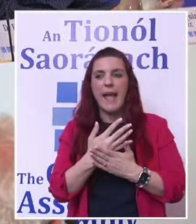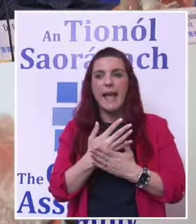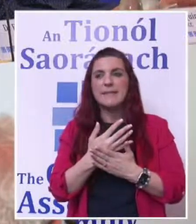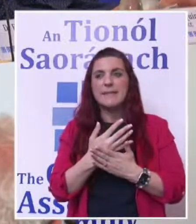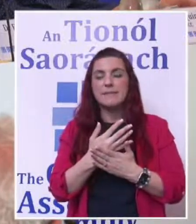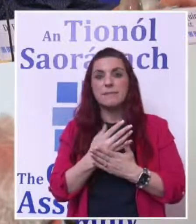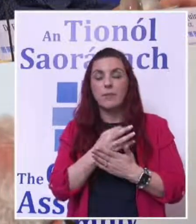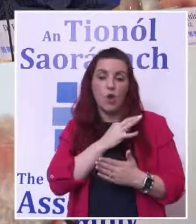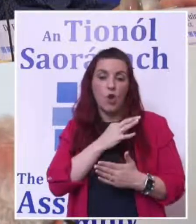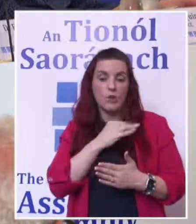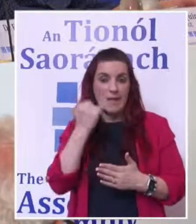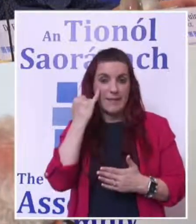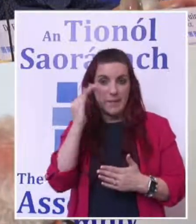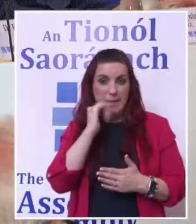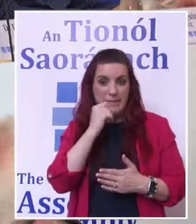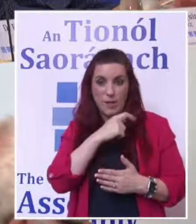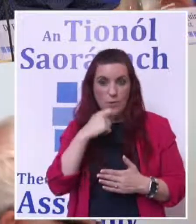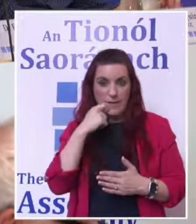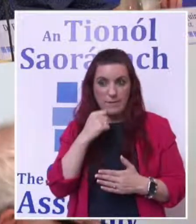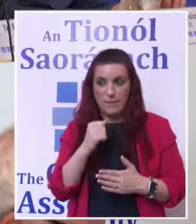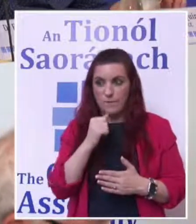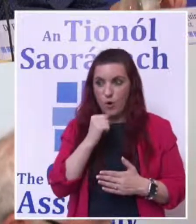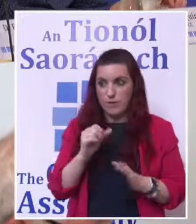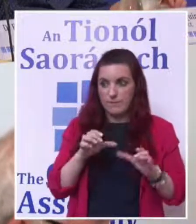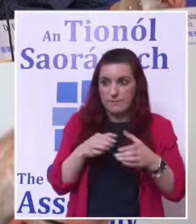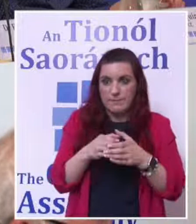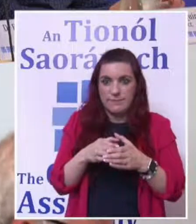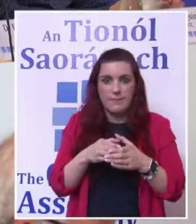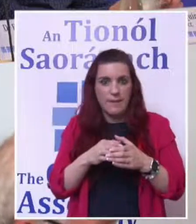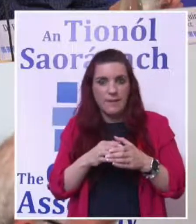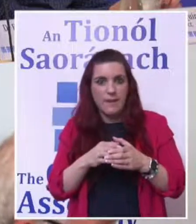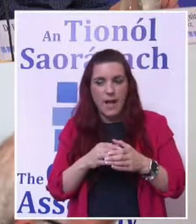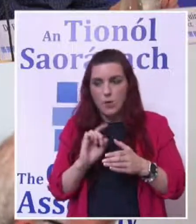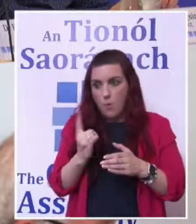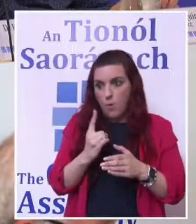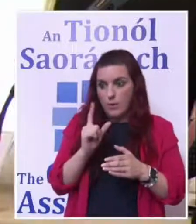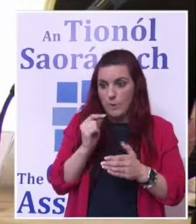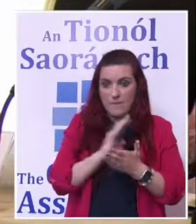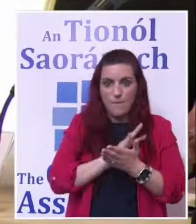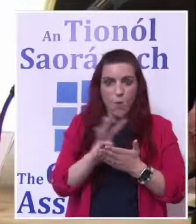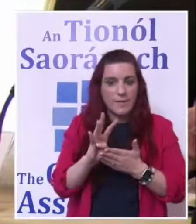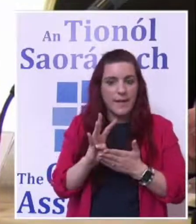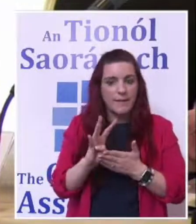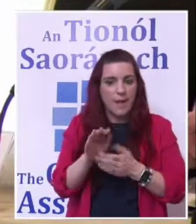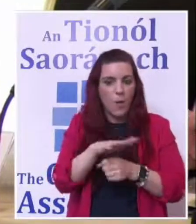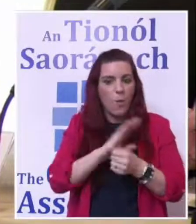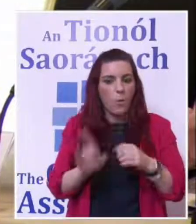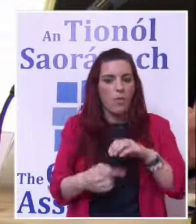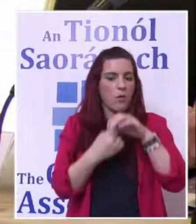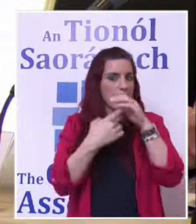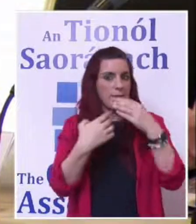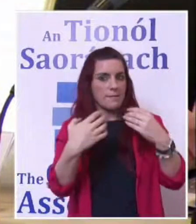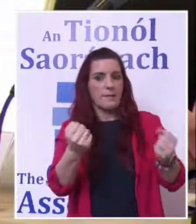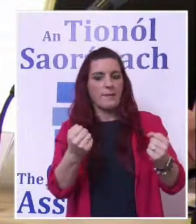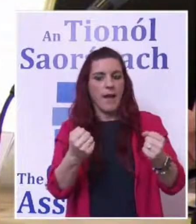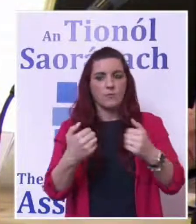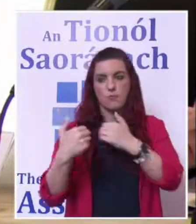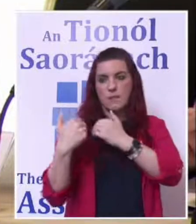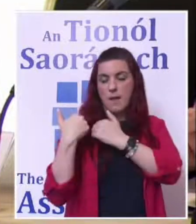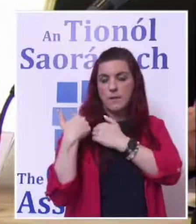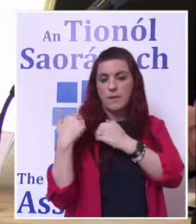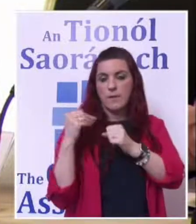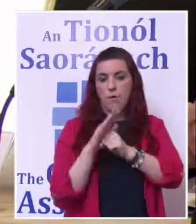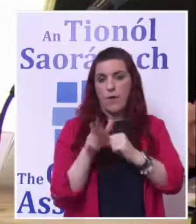because, as we said in the first gathering, it's only since 2014 that local authorities have had responsibility